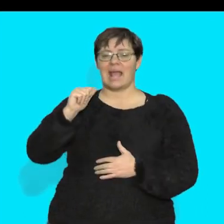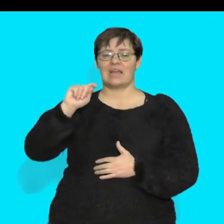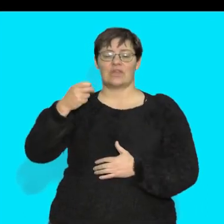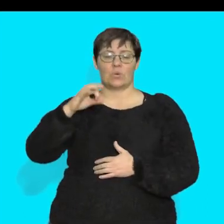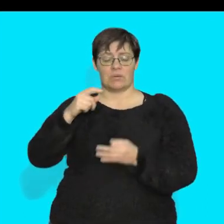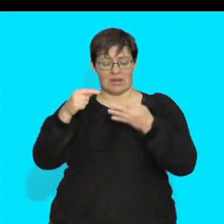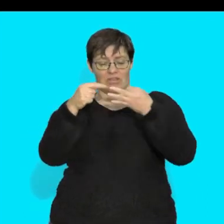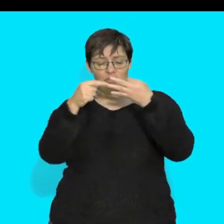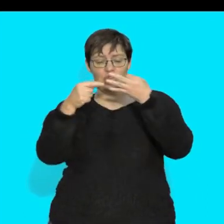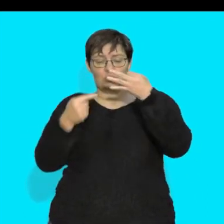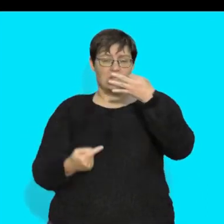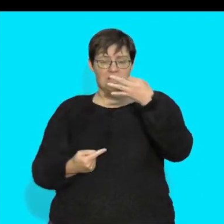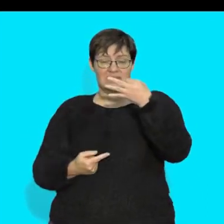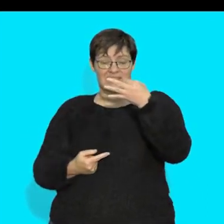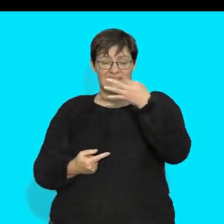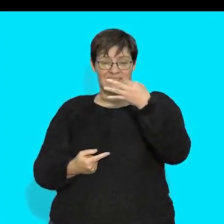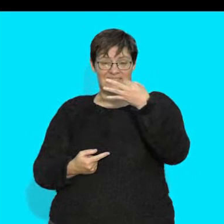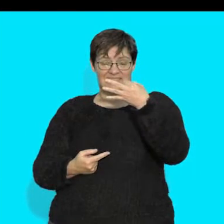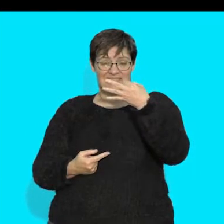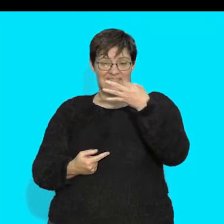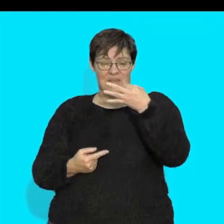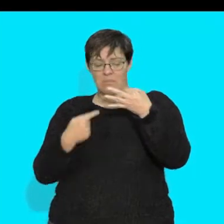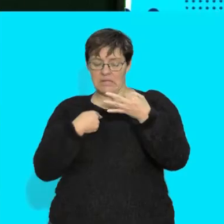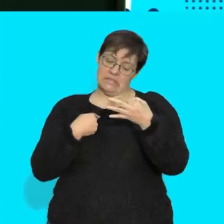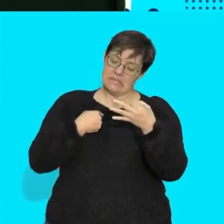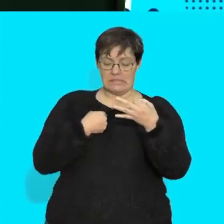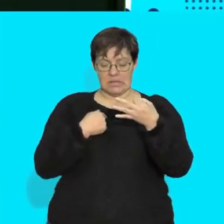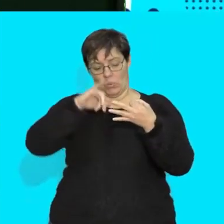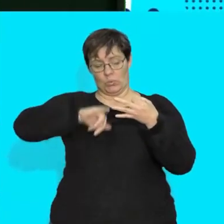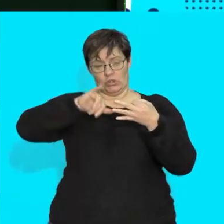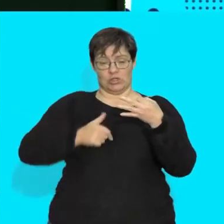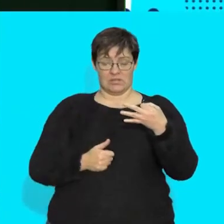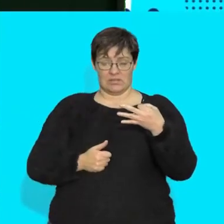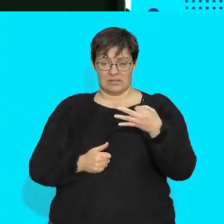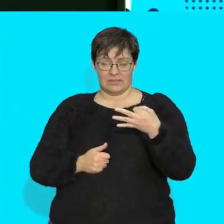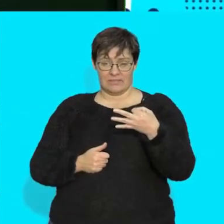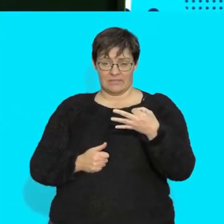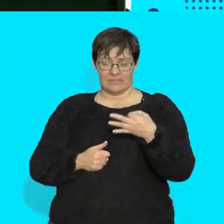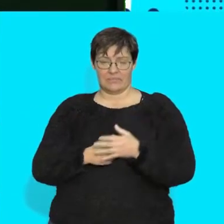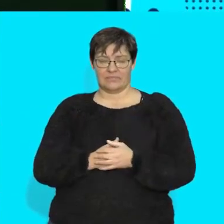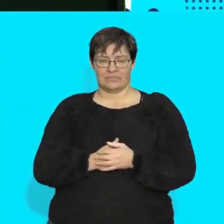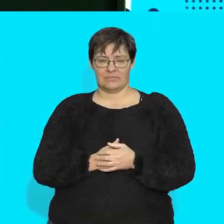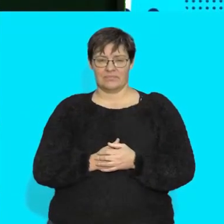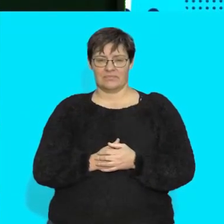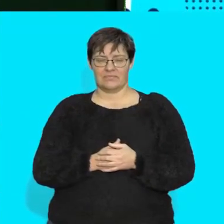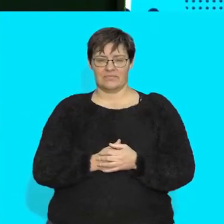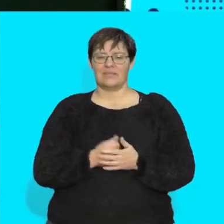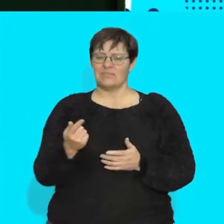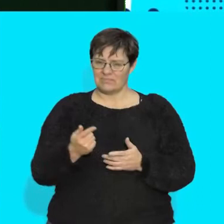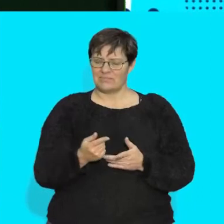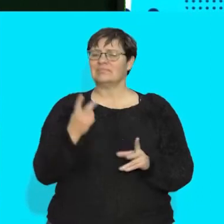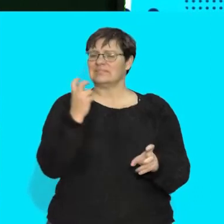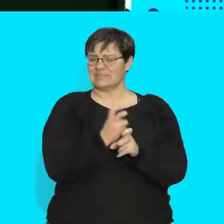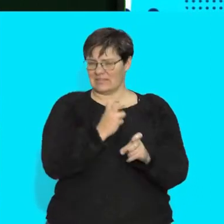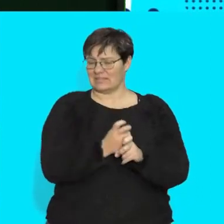cathode, there are three things that could be reacting, and we have to sort out which one it is. And guys, this